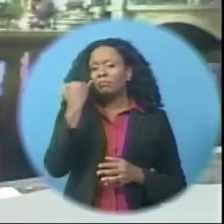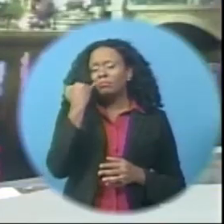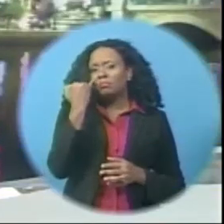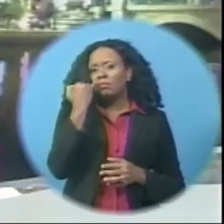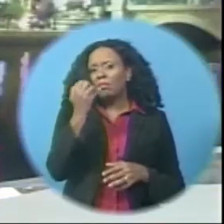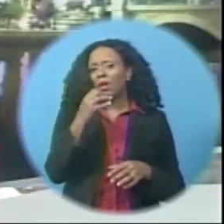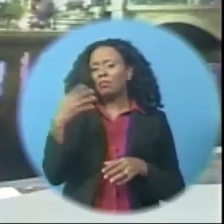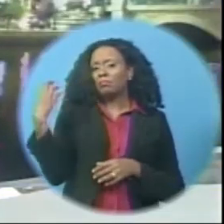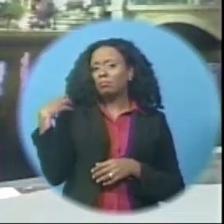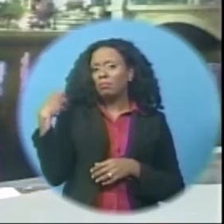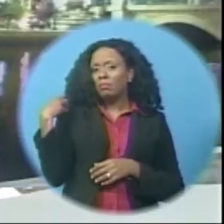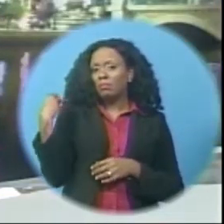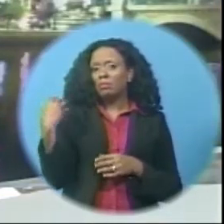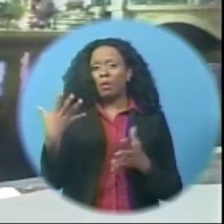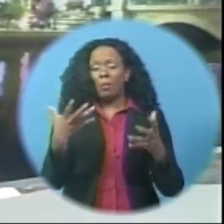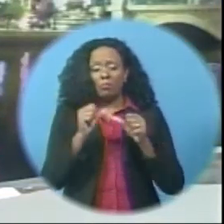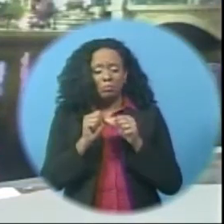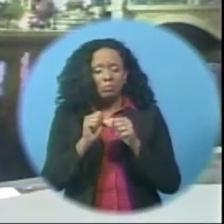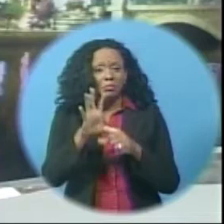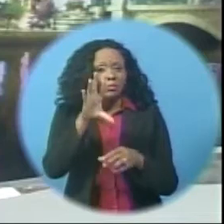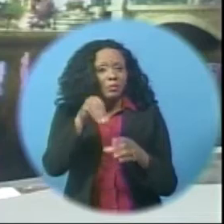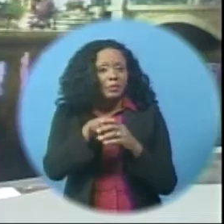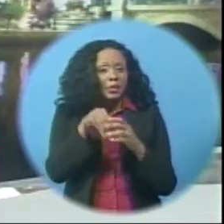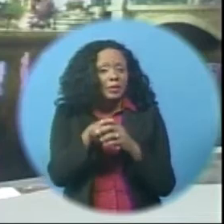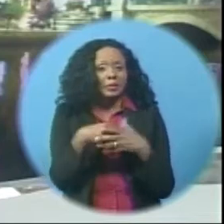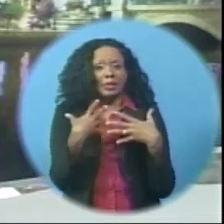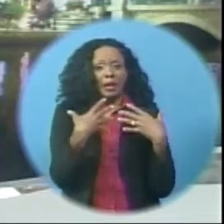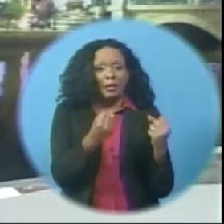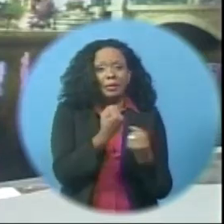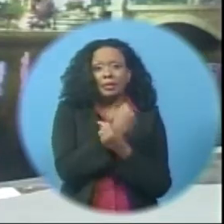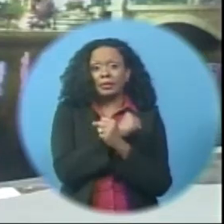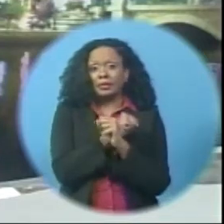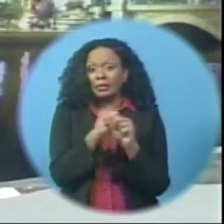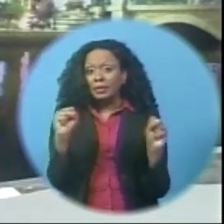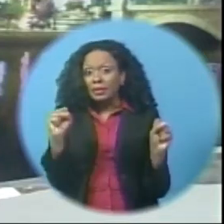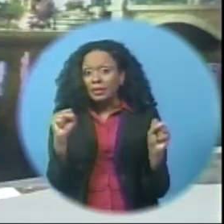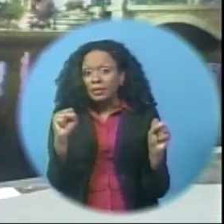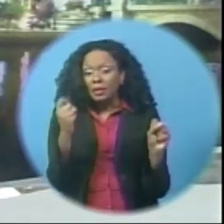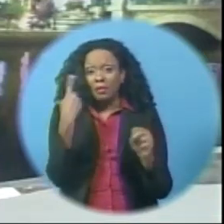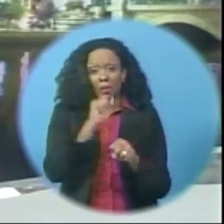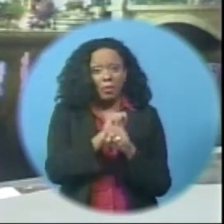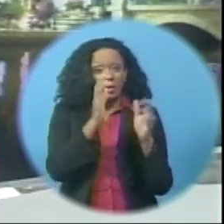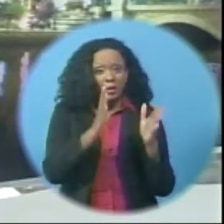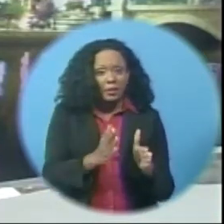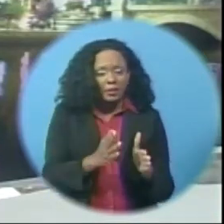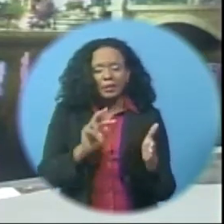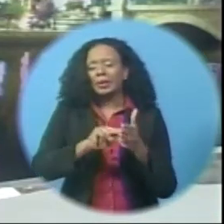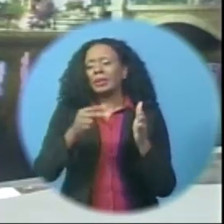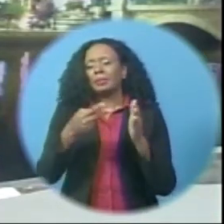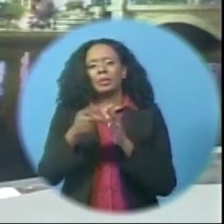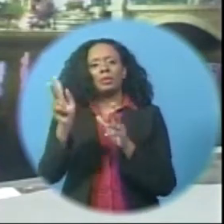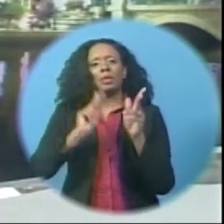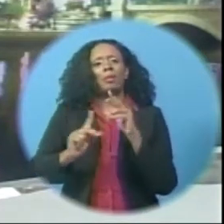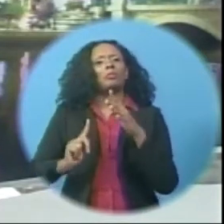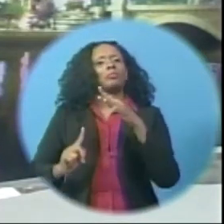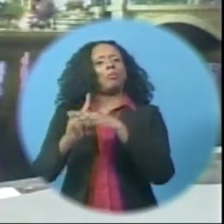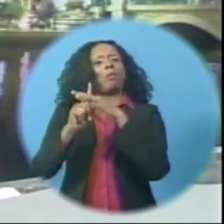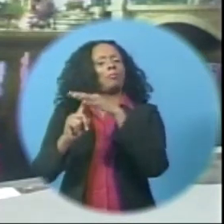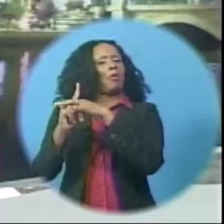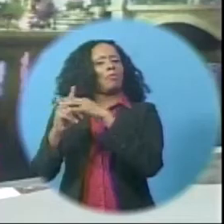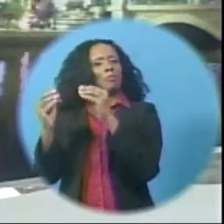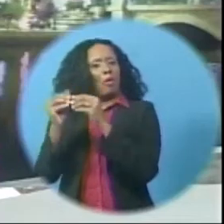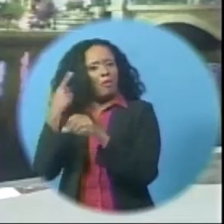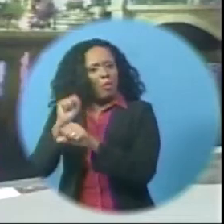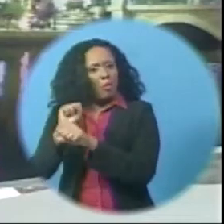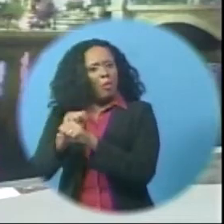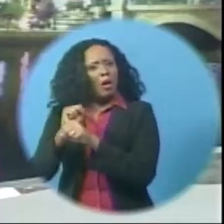If employers continue to invest in health and safety measures, absenteeism would be reduced and productivity would be boosted.